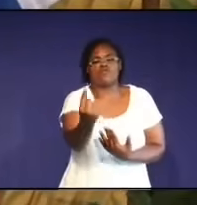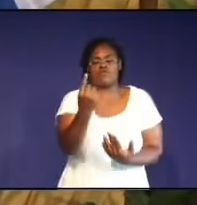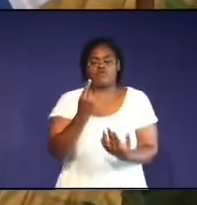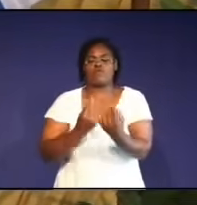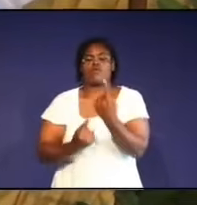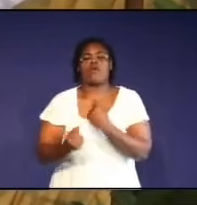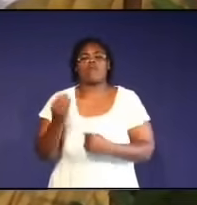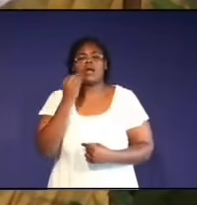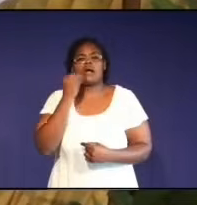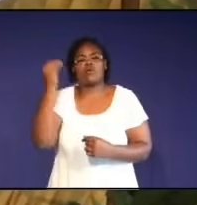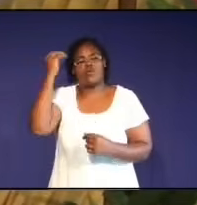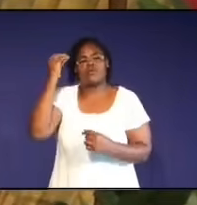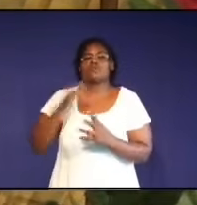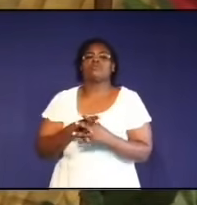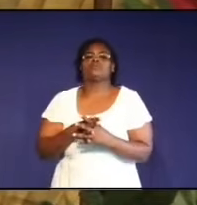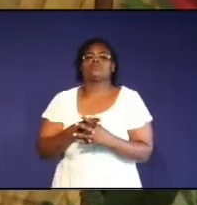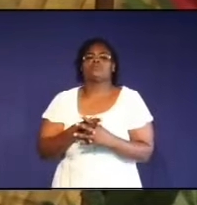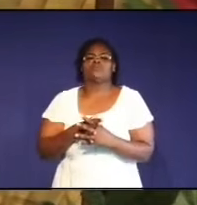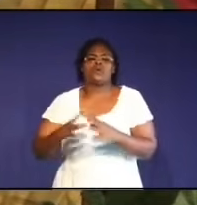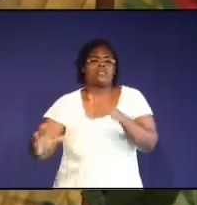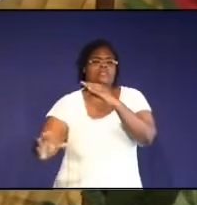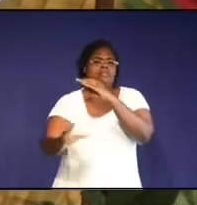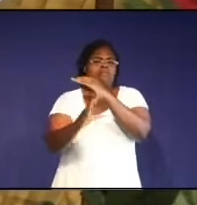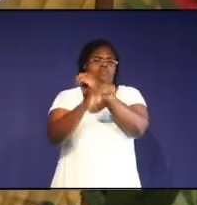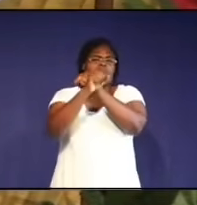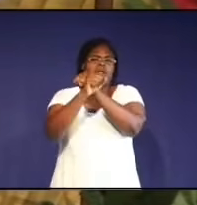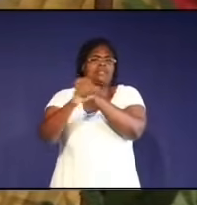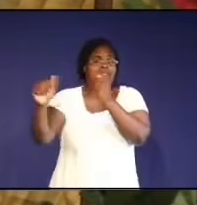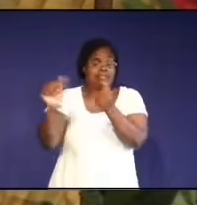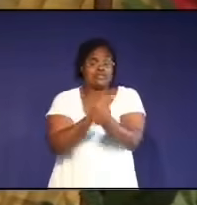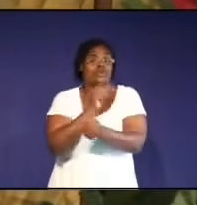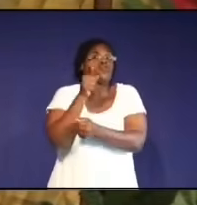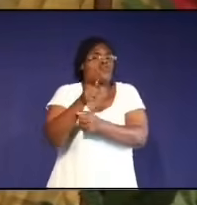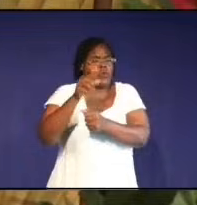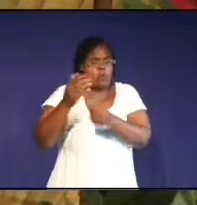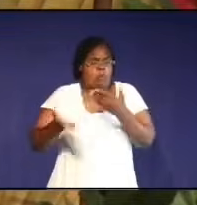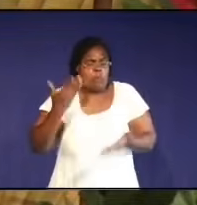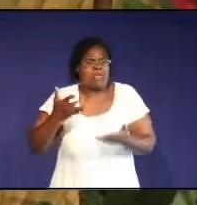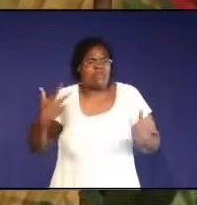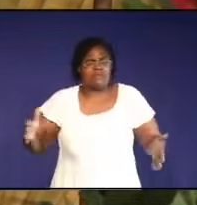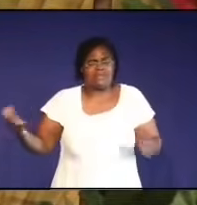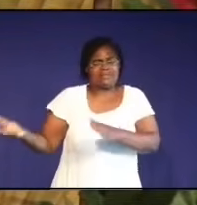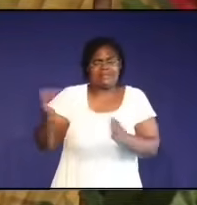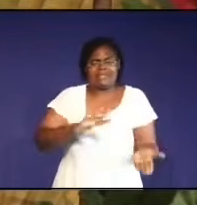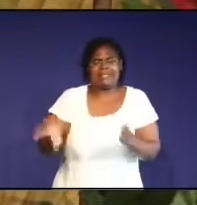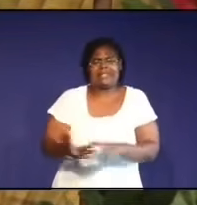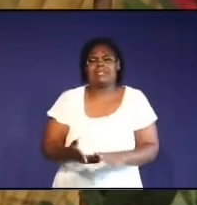He's holding back destruction. You could have been dead. And maybe